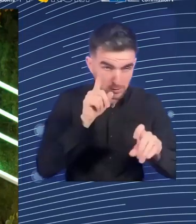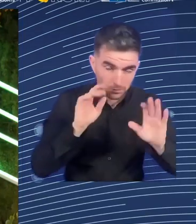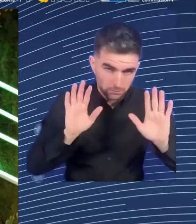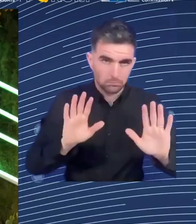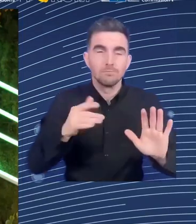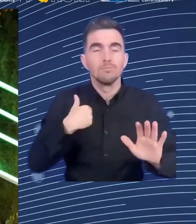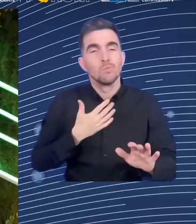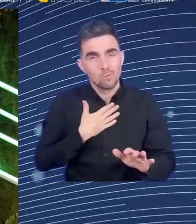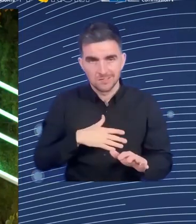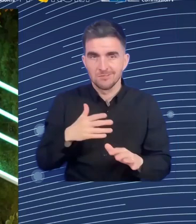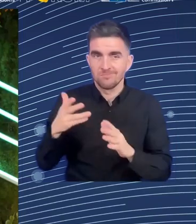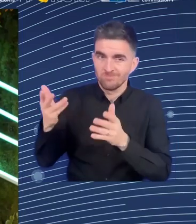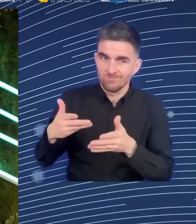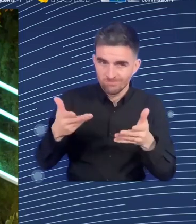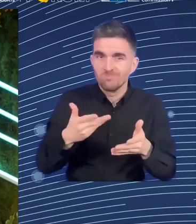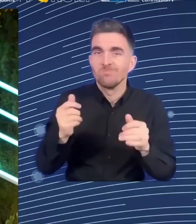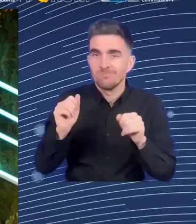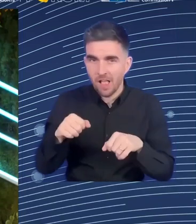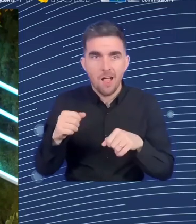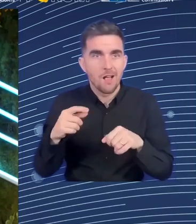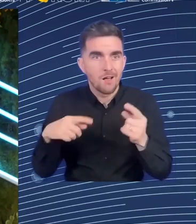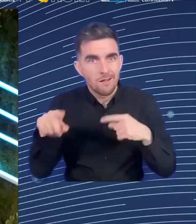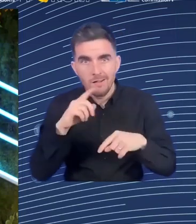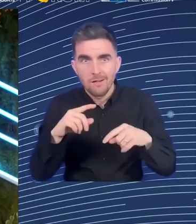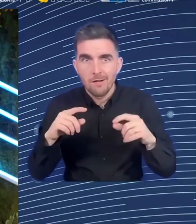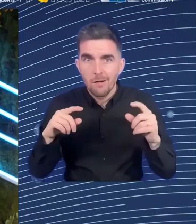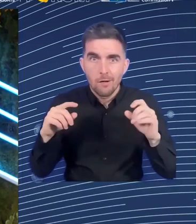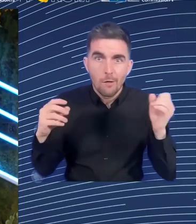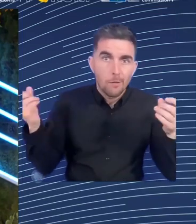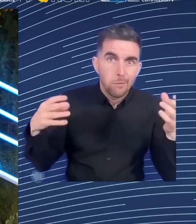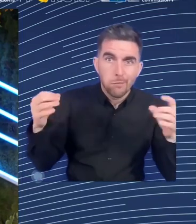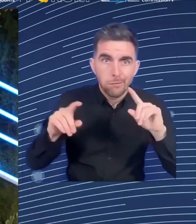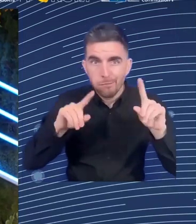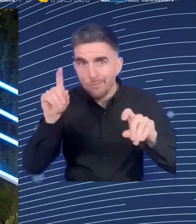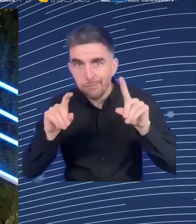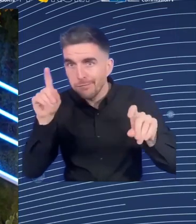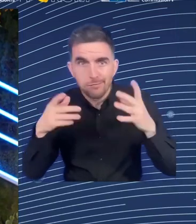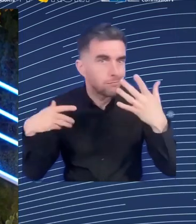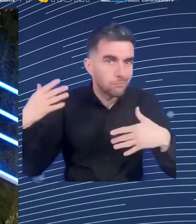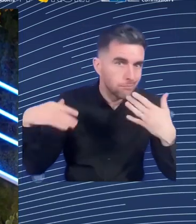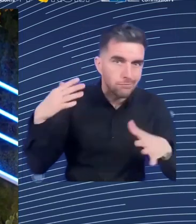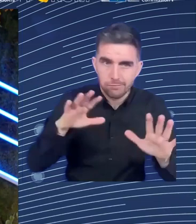just a Q&A, that would be very nice. So I hope we have the opportunity of doing so.